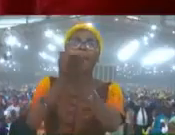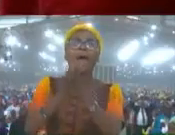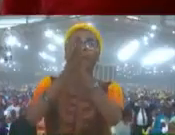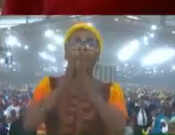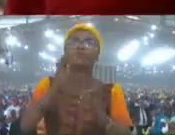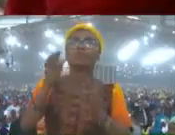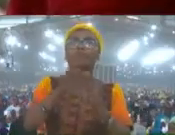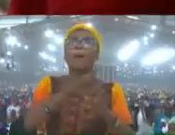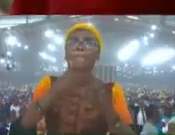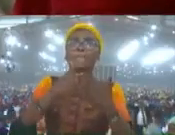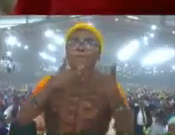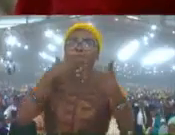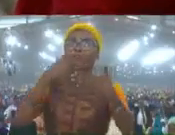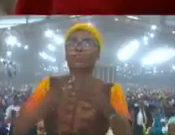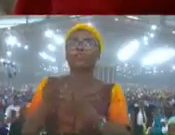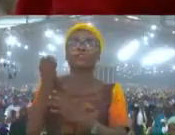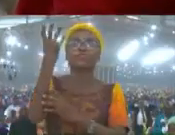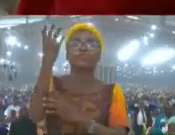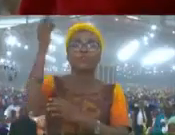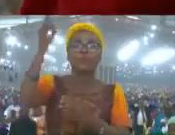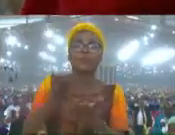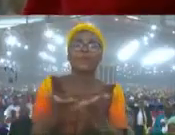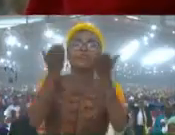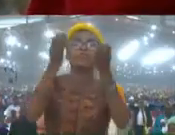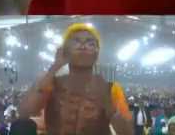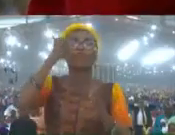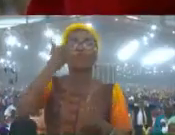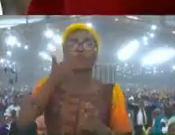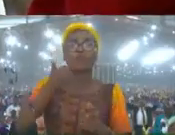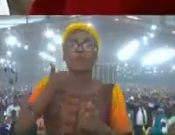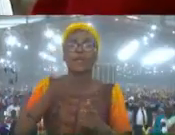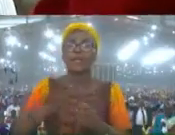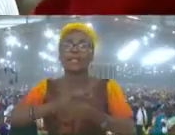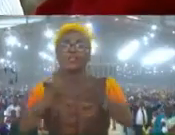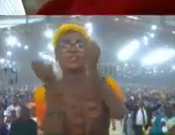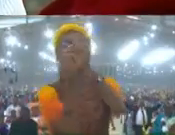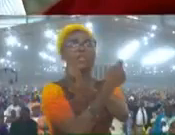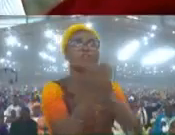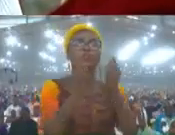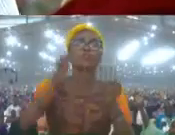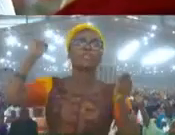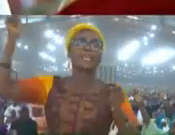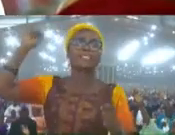before the sun rises tomorrow, turn it to a testimony.